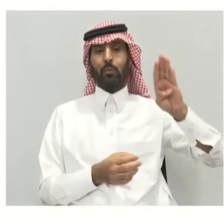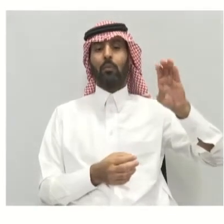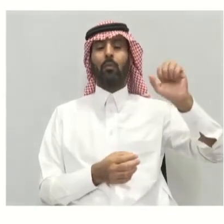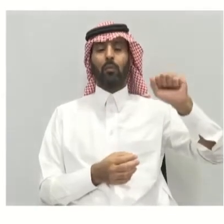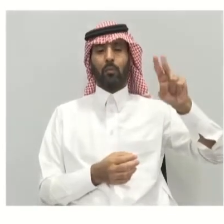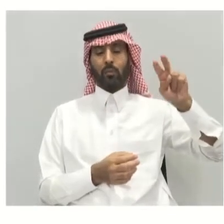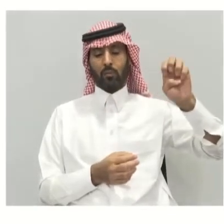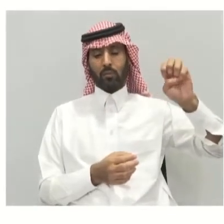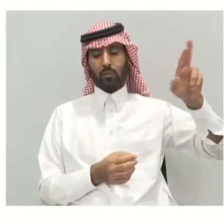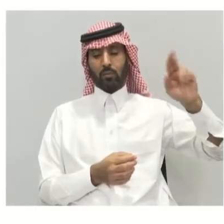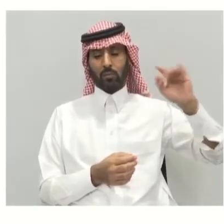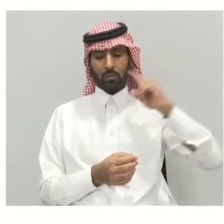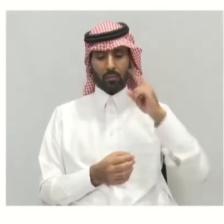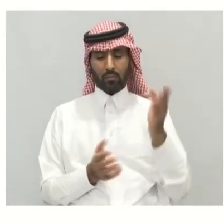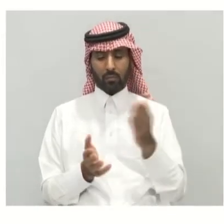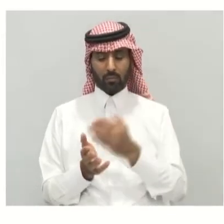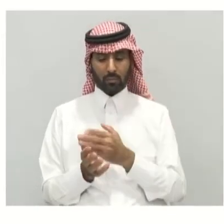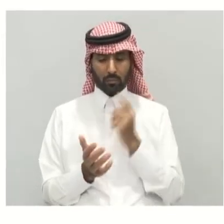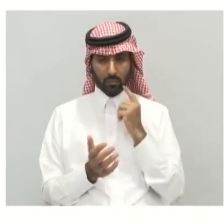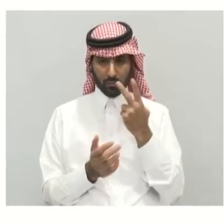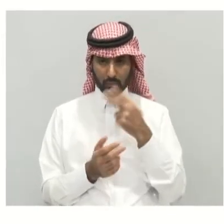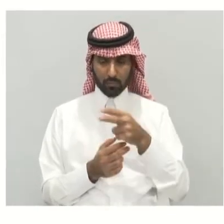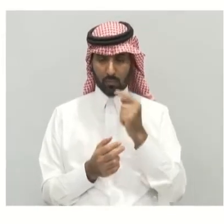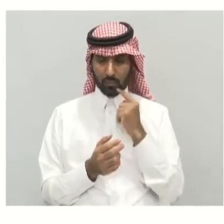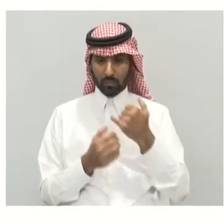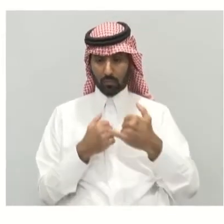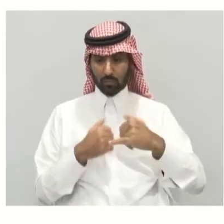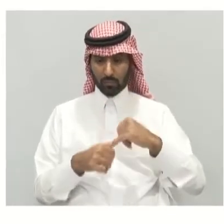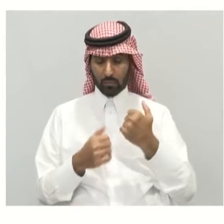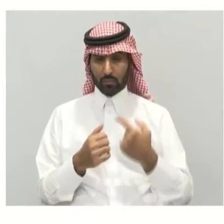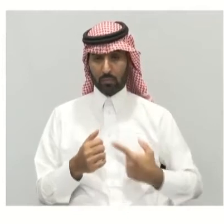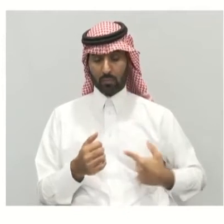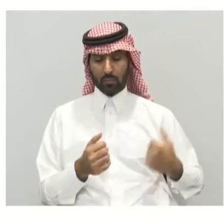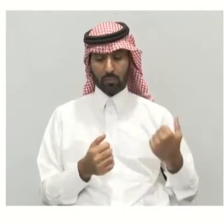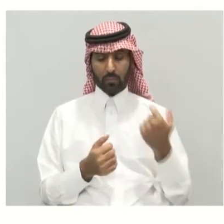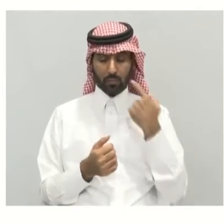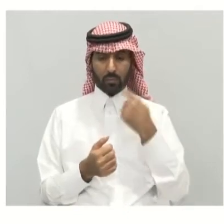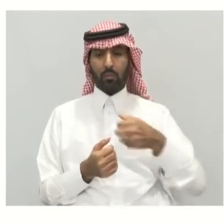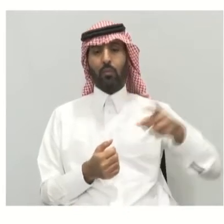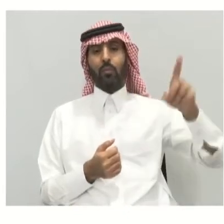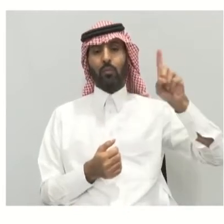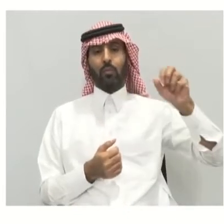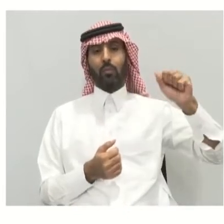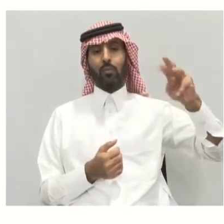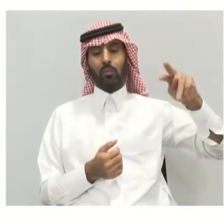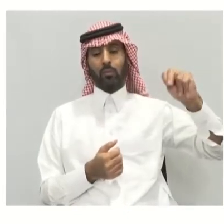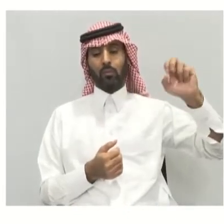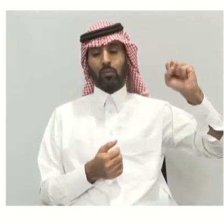go through that. The name of the river is, number two is the Danube. This is the name of the